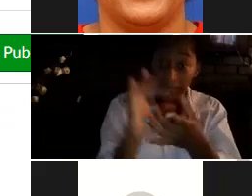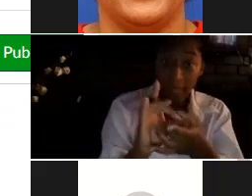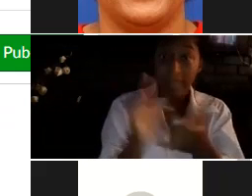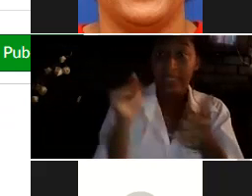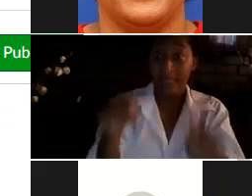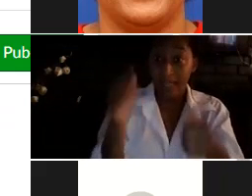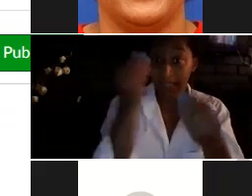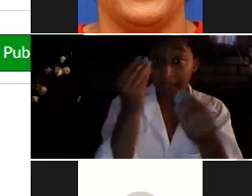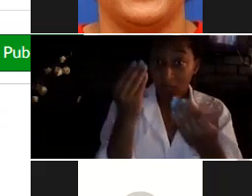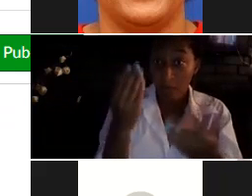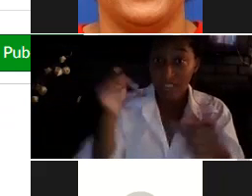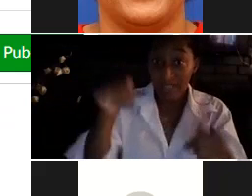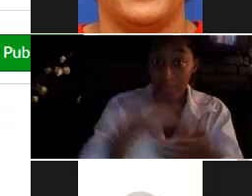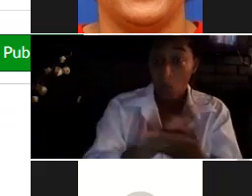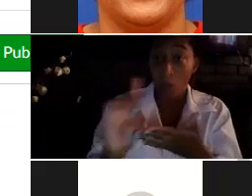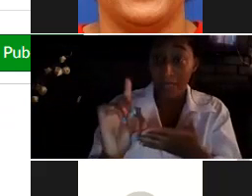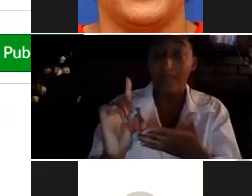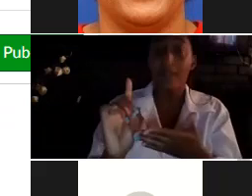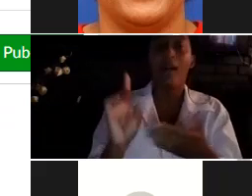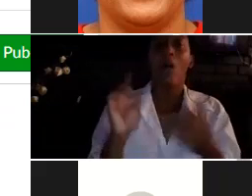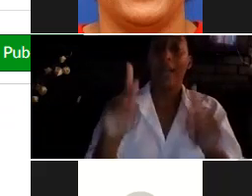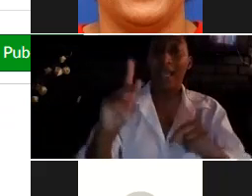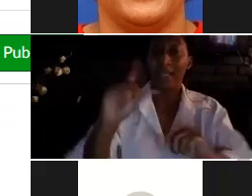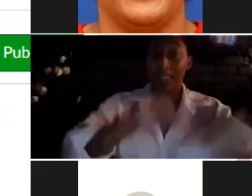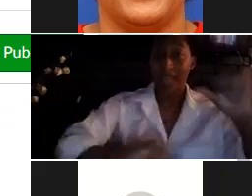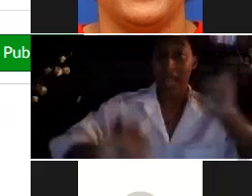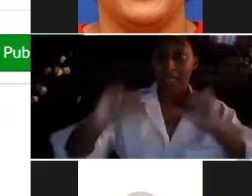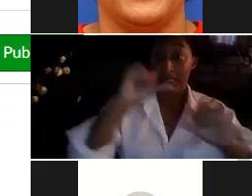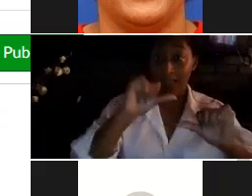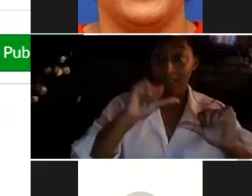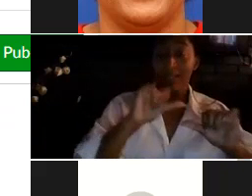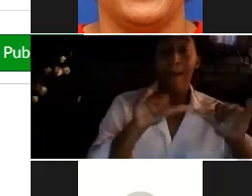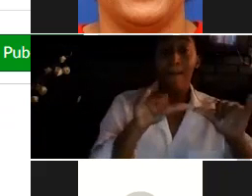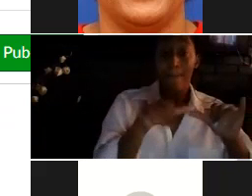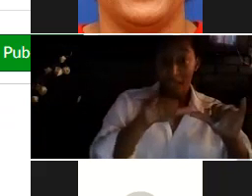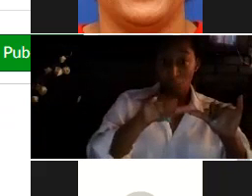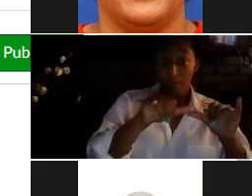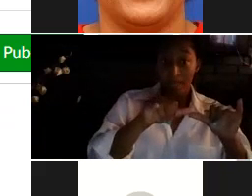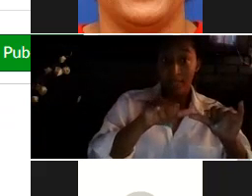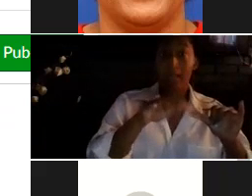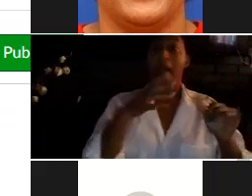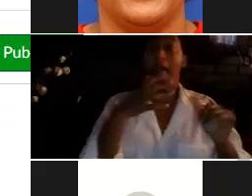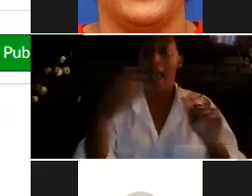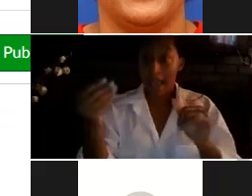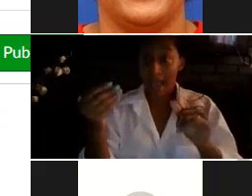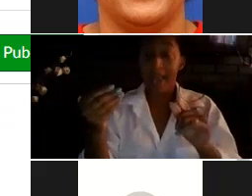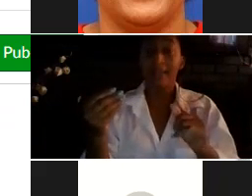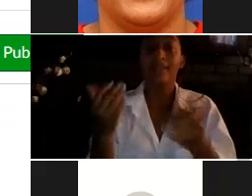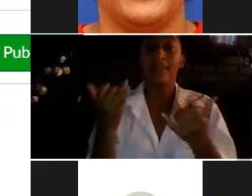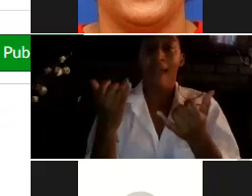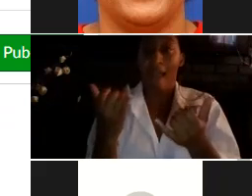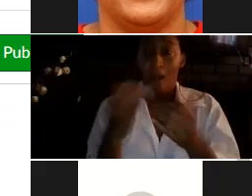right? Because now what we're going to be doing is using the concepts that we came across